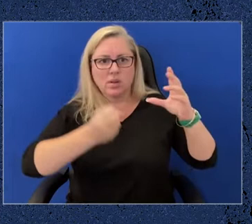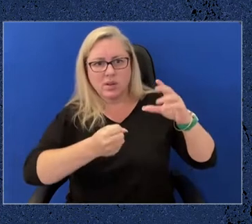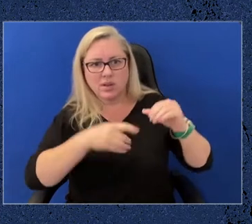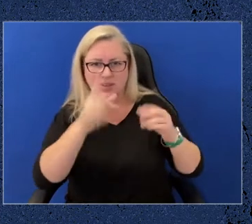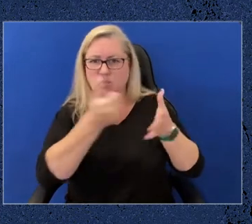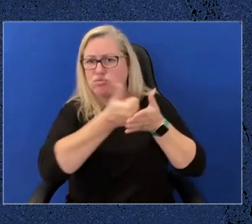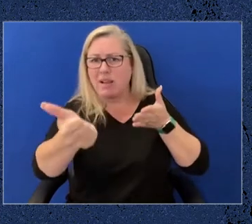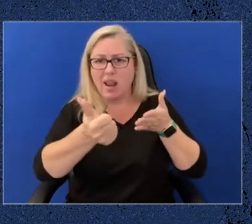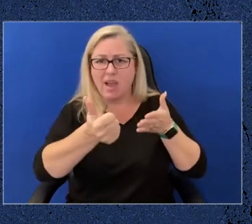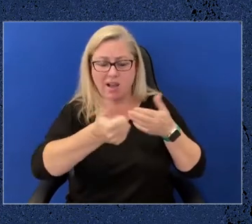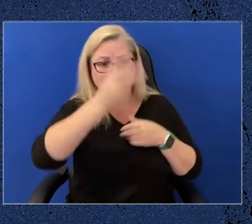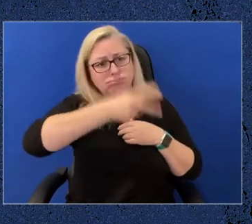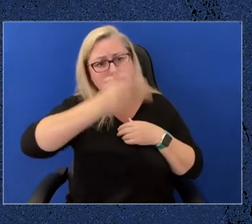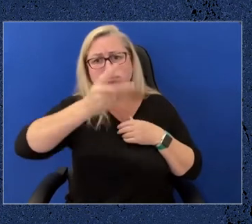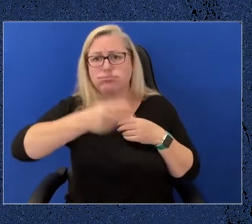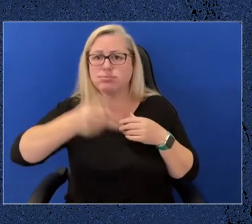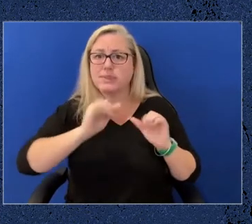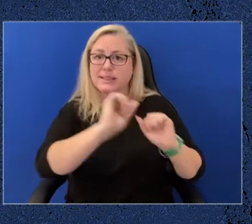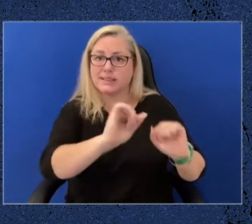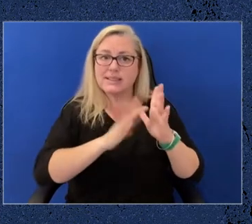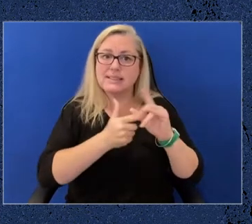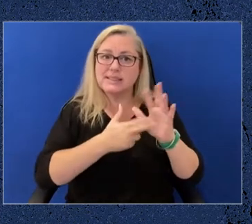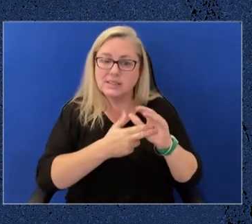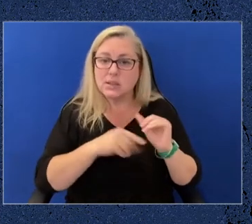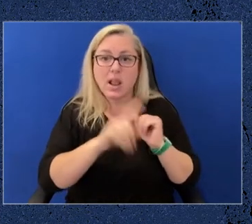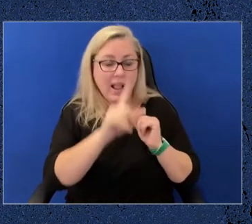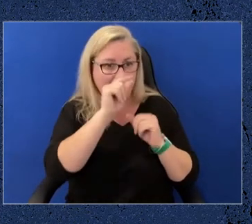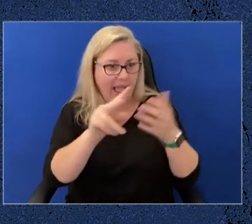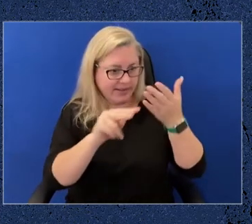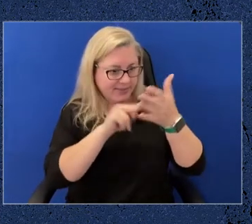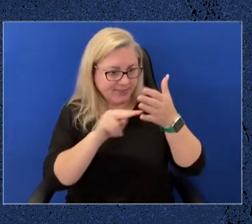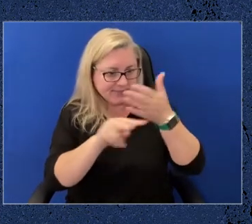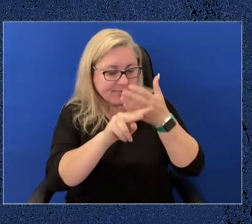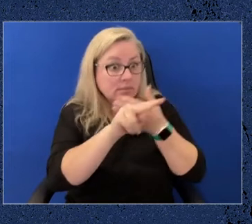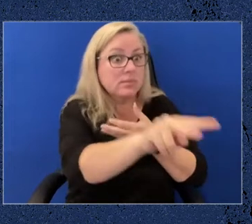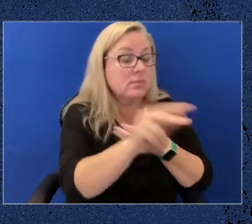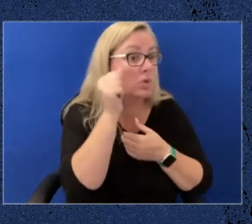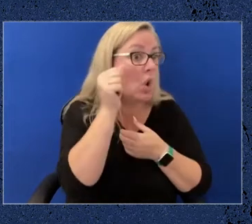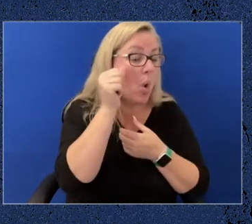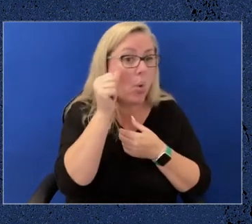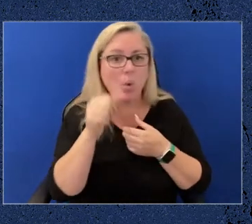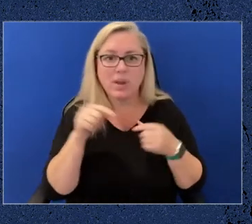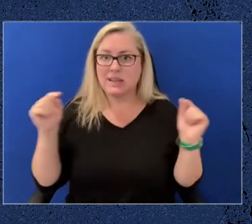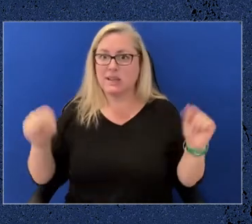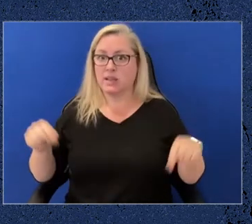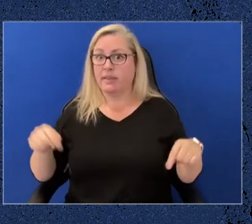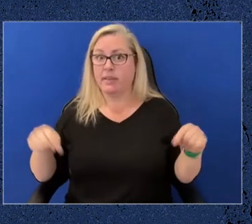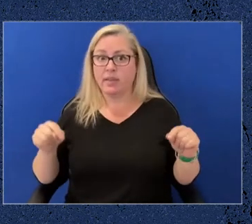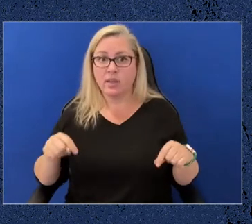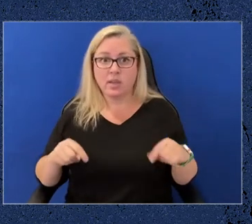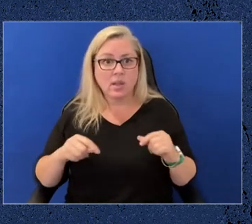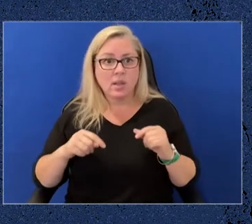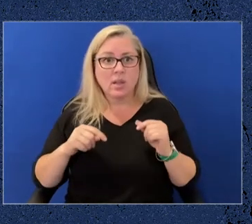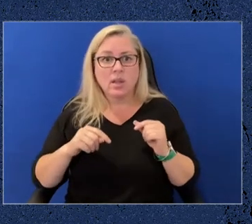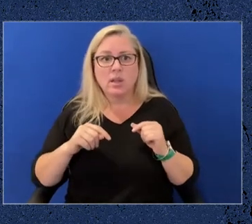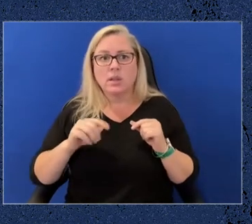regular, right? So they could do this. They could segment their year into predictable, repeatable. We all know here, you know, what are we into our third, maybe fourth La